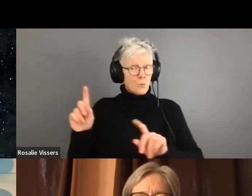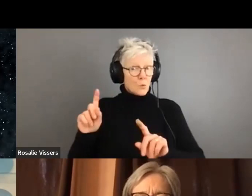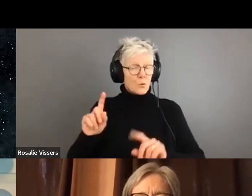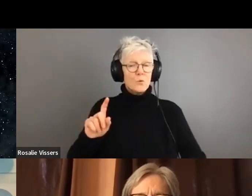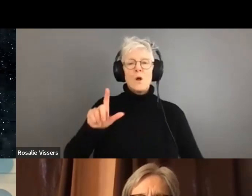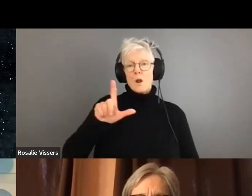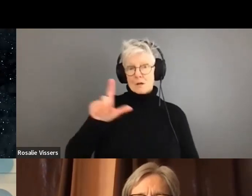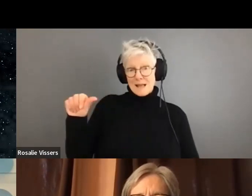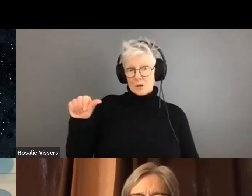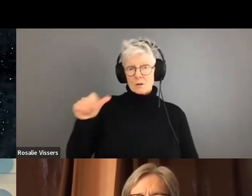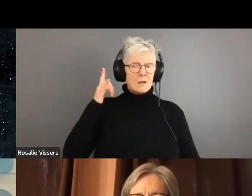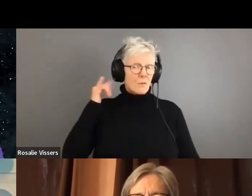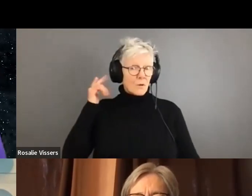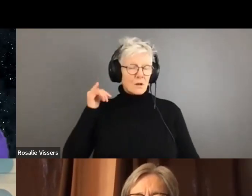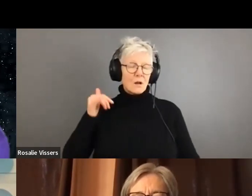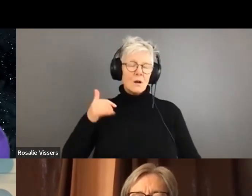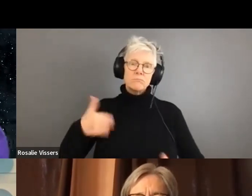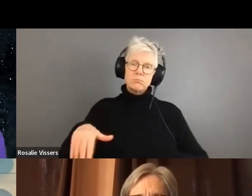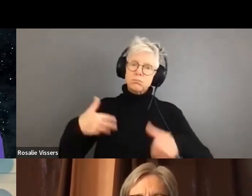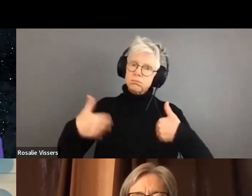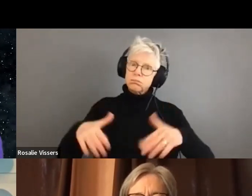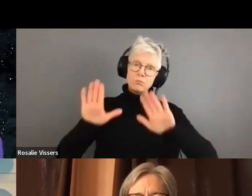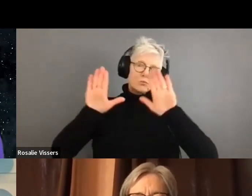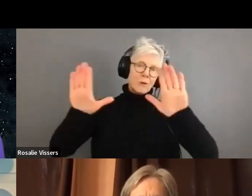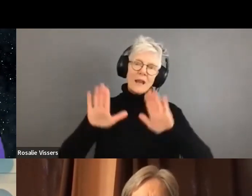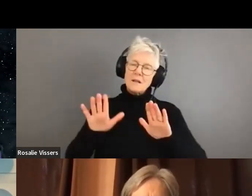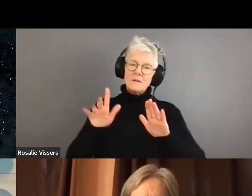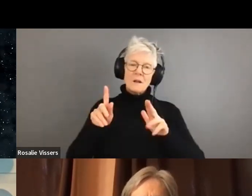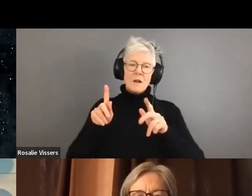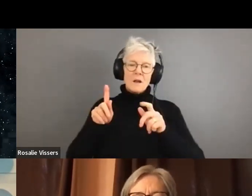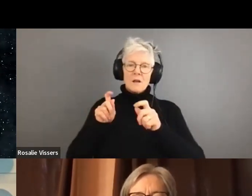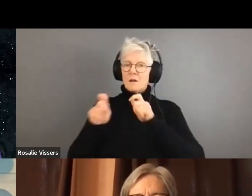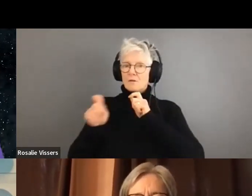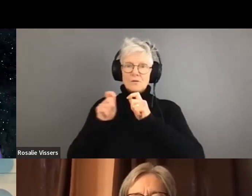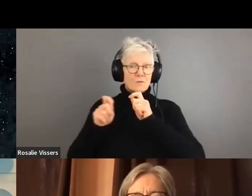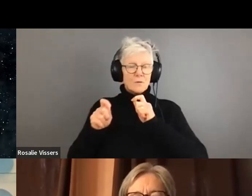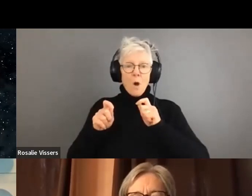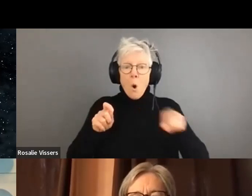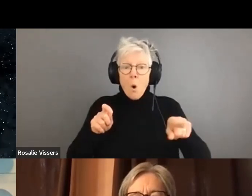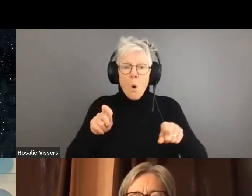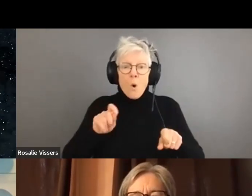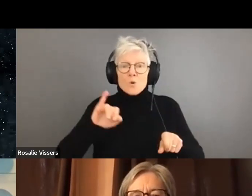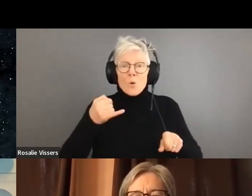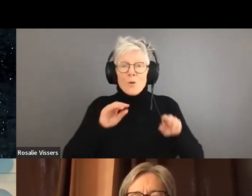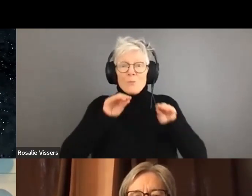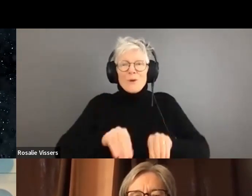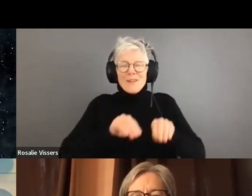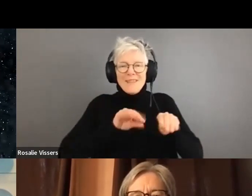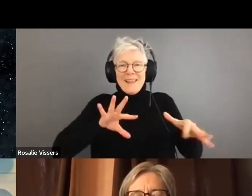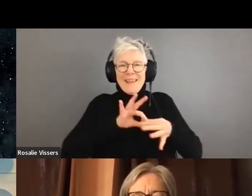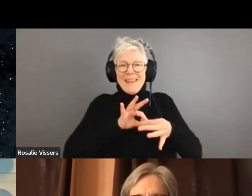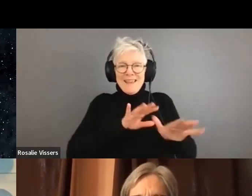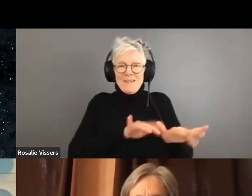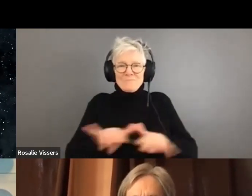And I think Jordan already has it up on the screen. Oh, sure. There's a link up there. So she may already put it up.